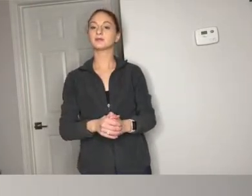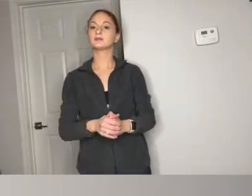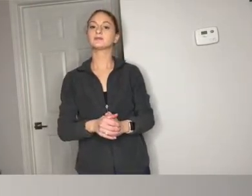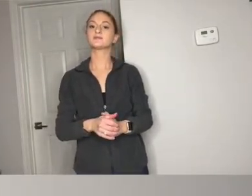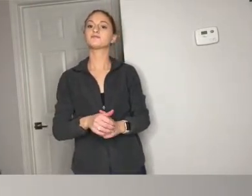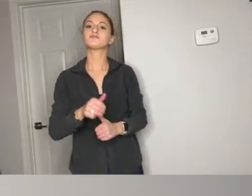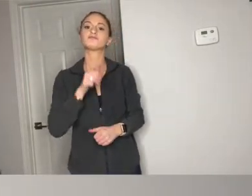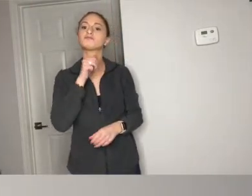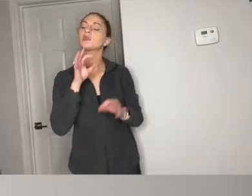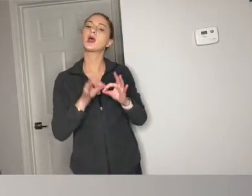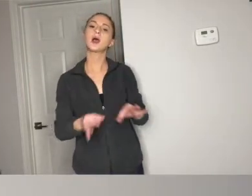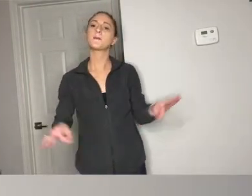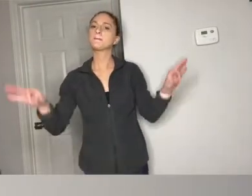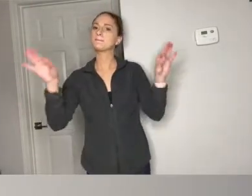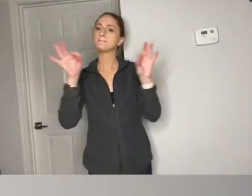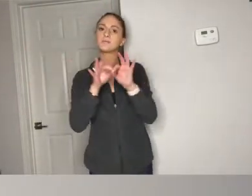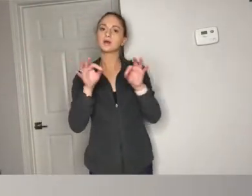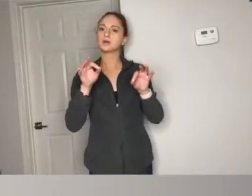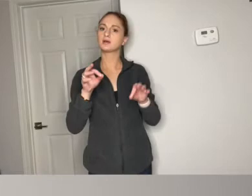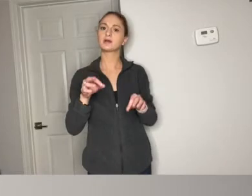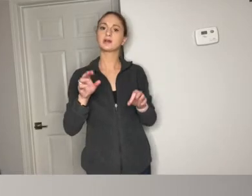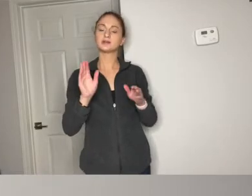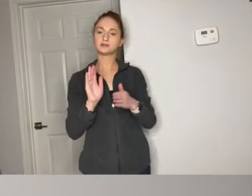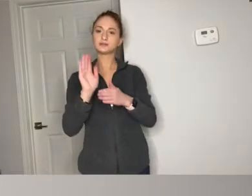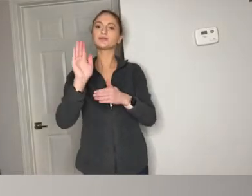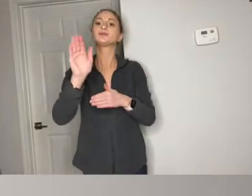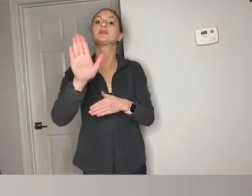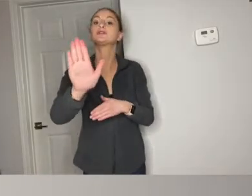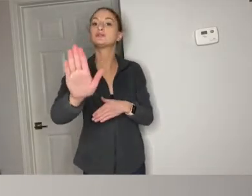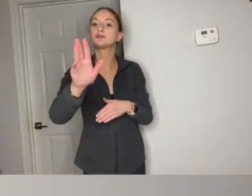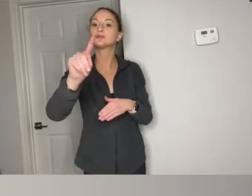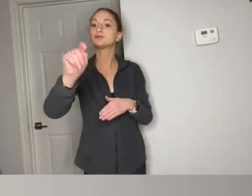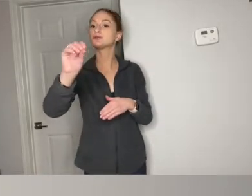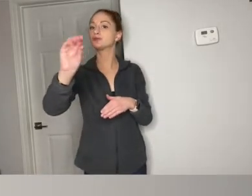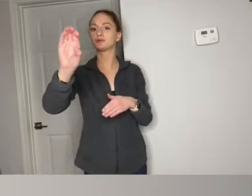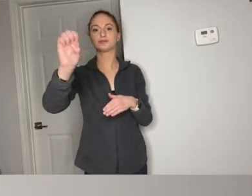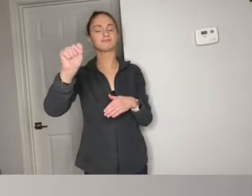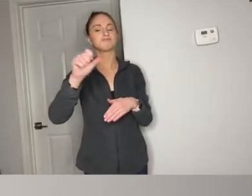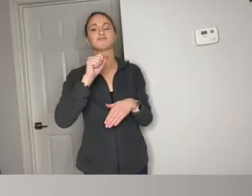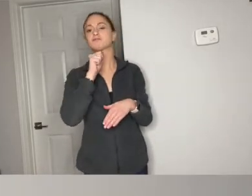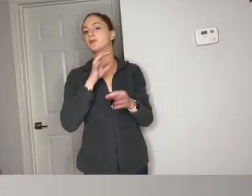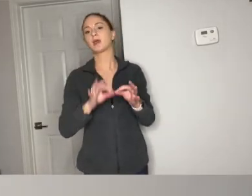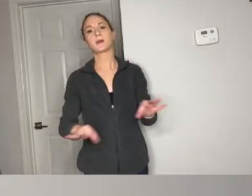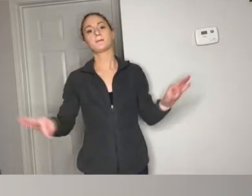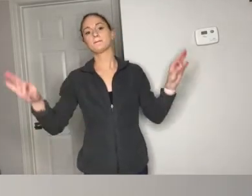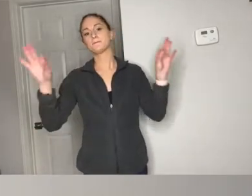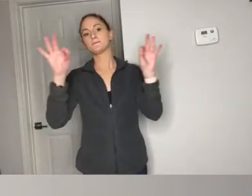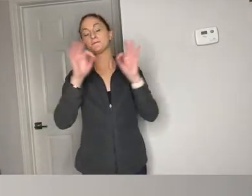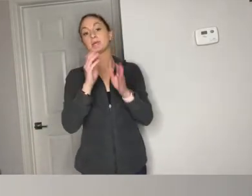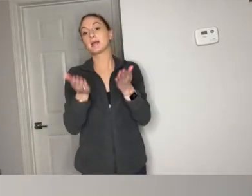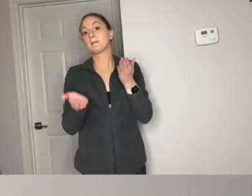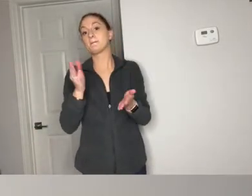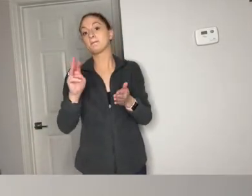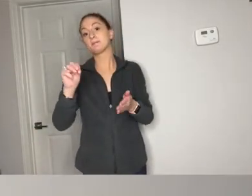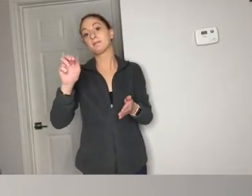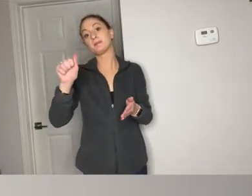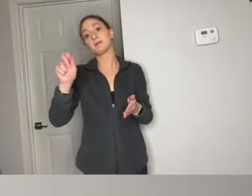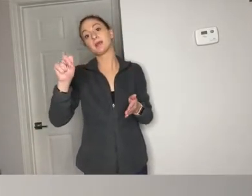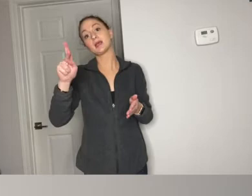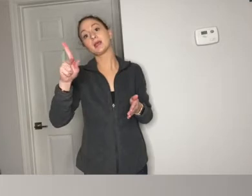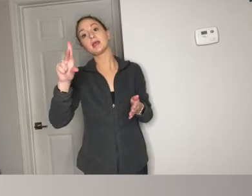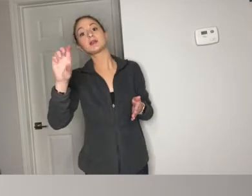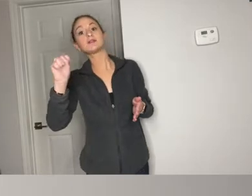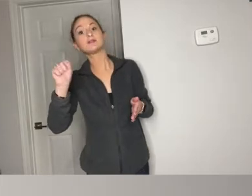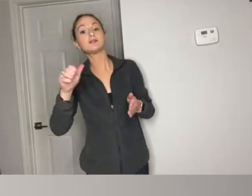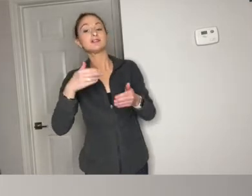Of course, it's not expected to always reach your toes. Sometimes this is a good stretch and that's fine. Maybe try and reach your ankles next time and then